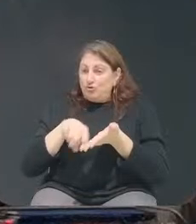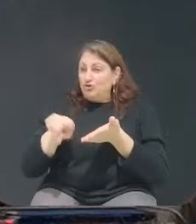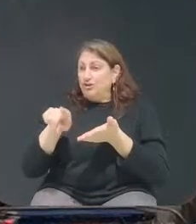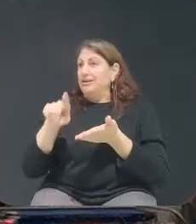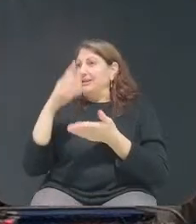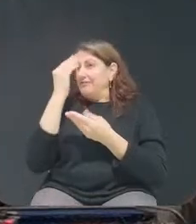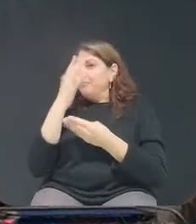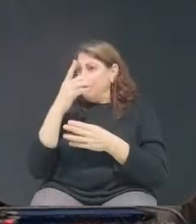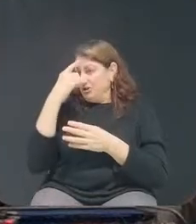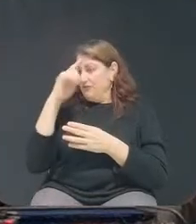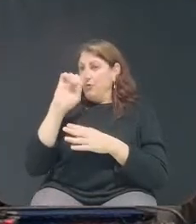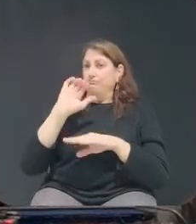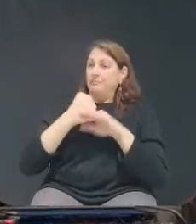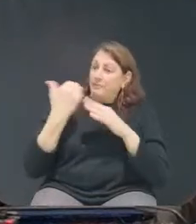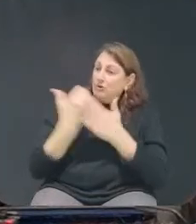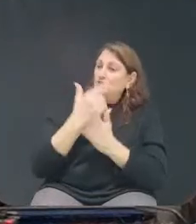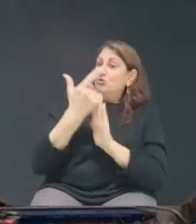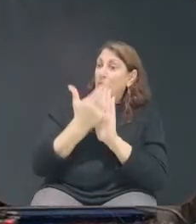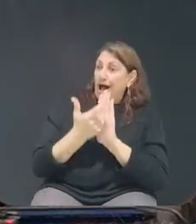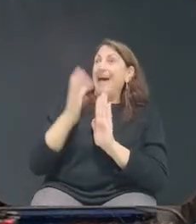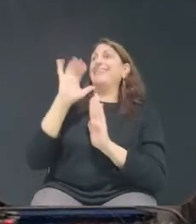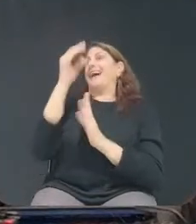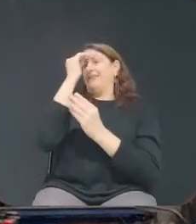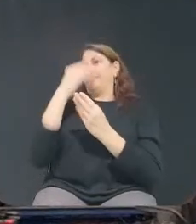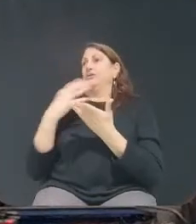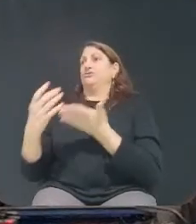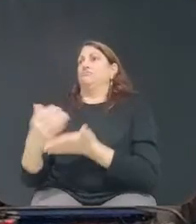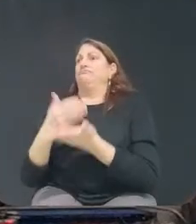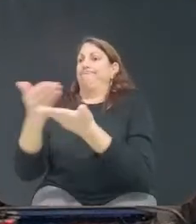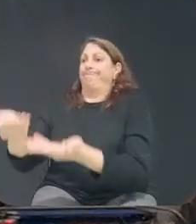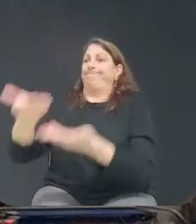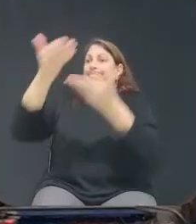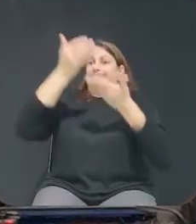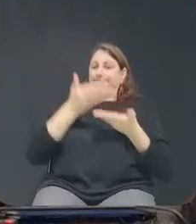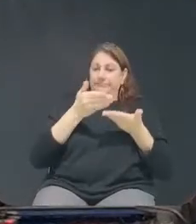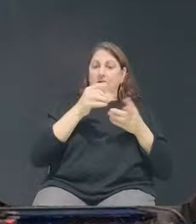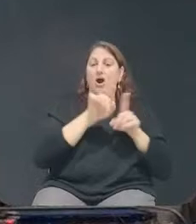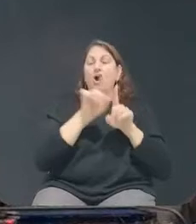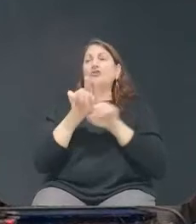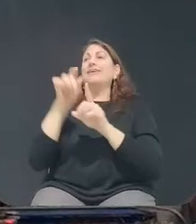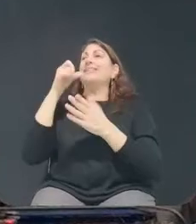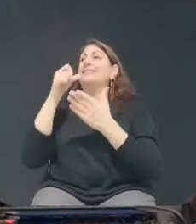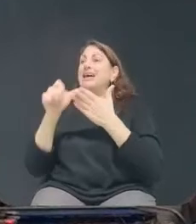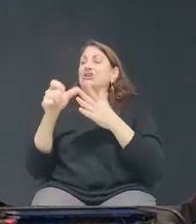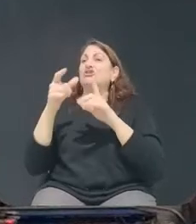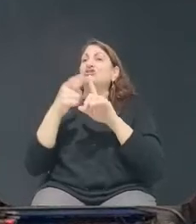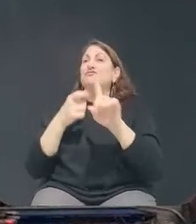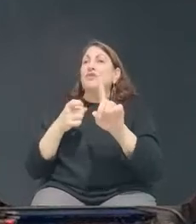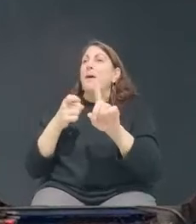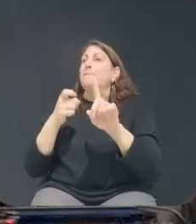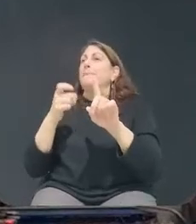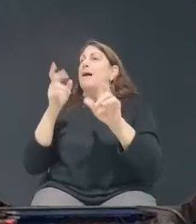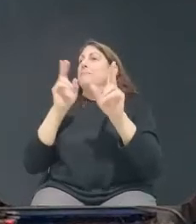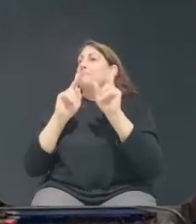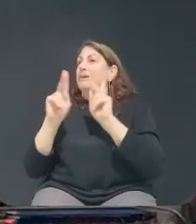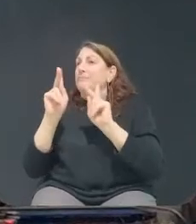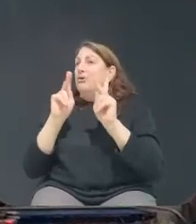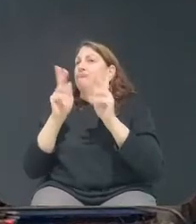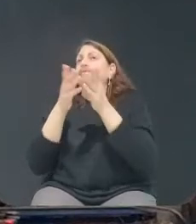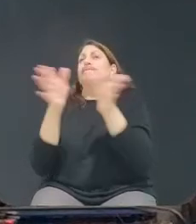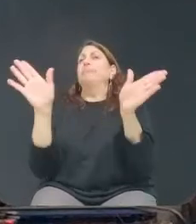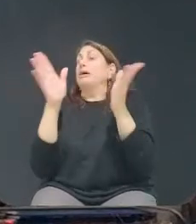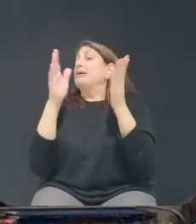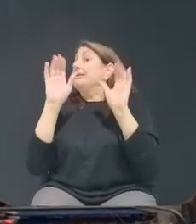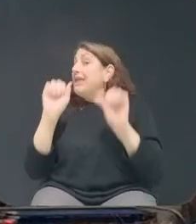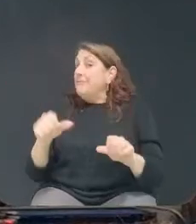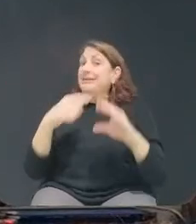those records would come to us. And so also, as we were pointing out, letters from constituents. So, and that might be paper letters,